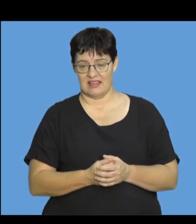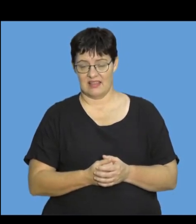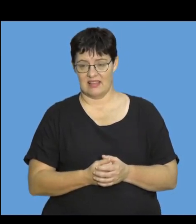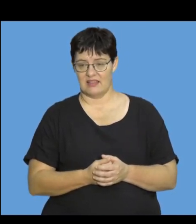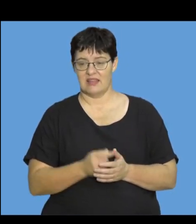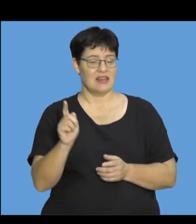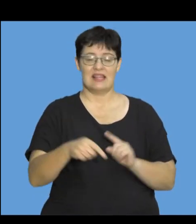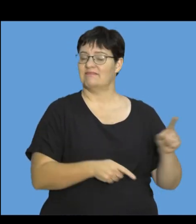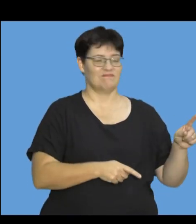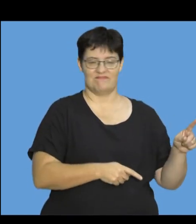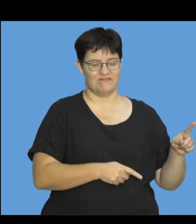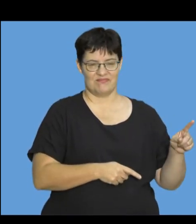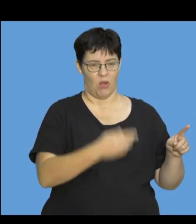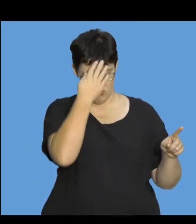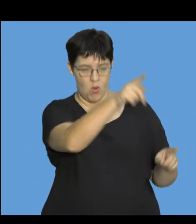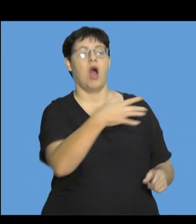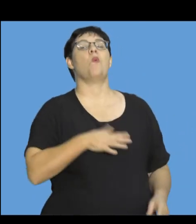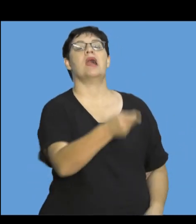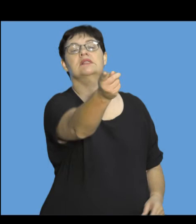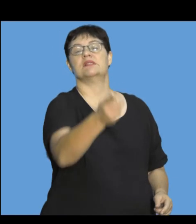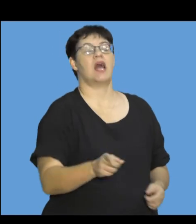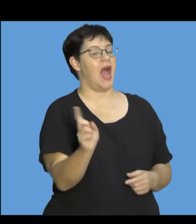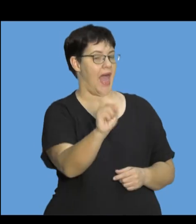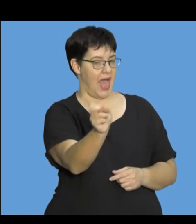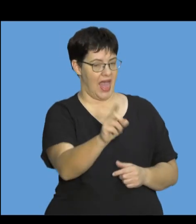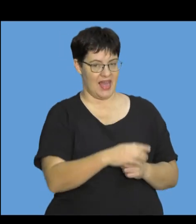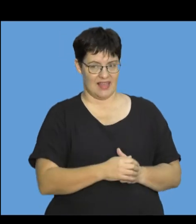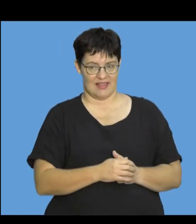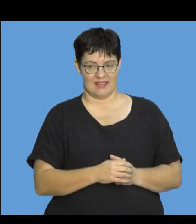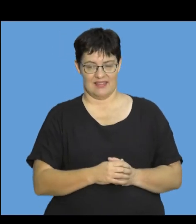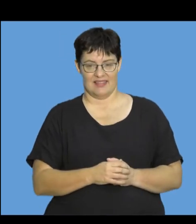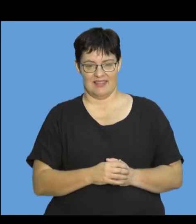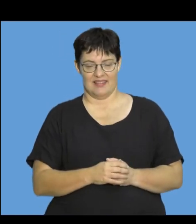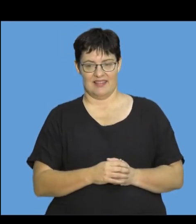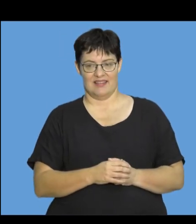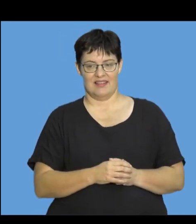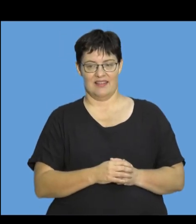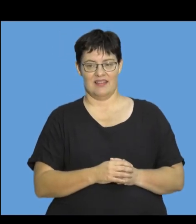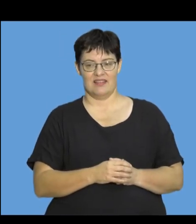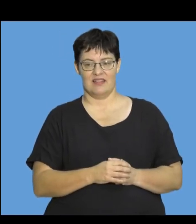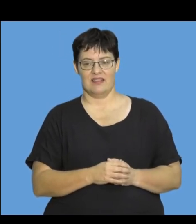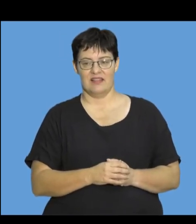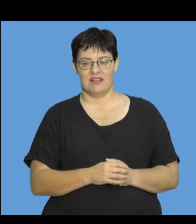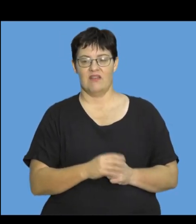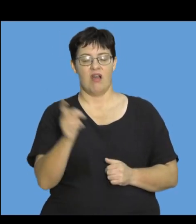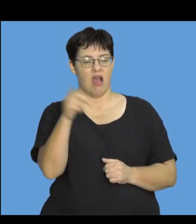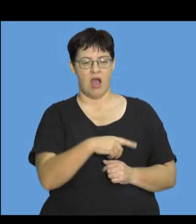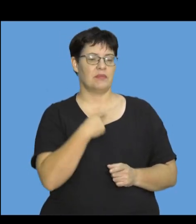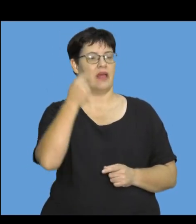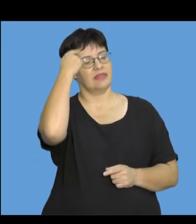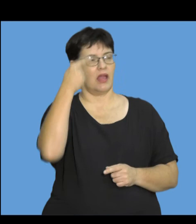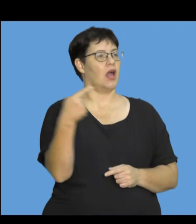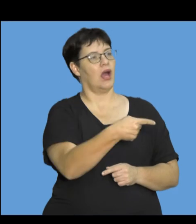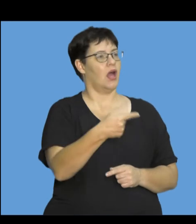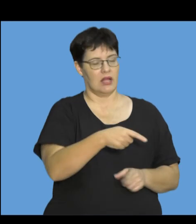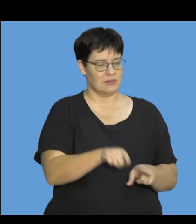then cancel out this and that, because I know that's what you guys are kind of used to, because if you cancel once, you think